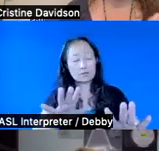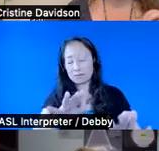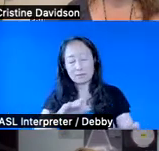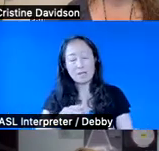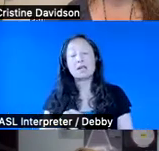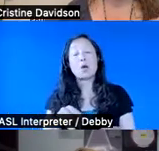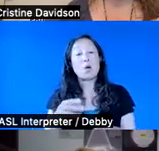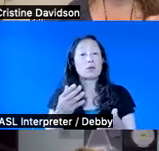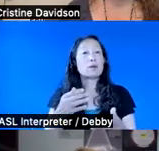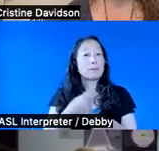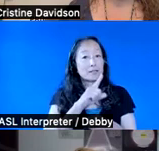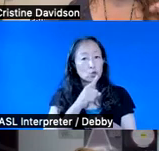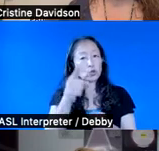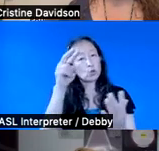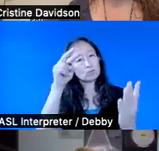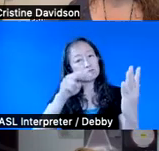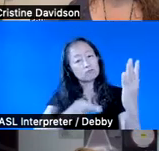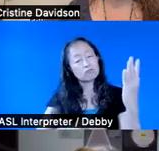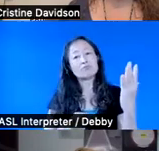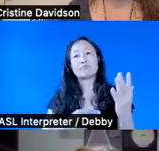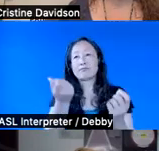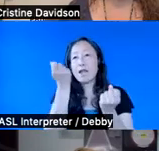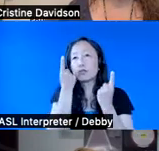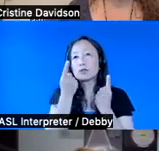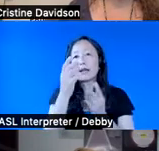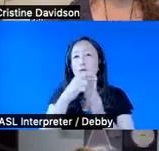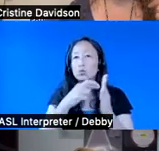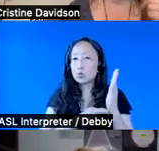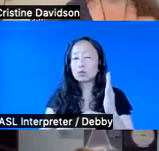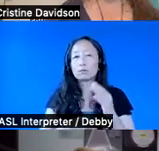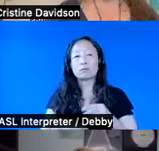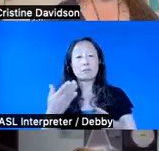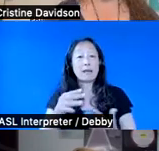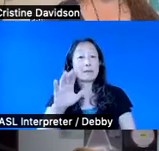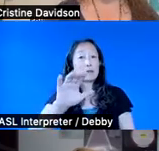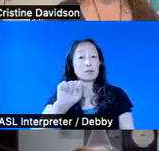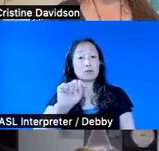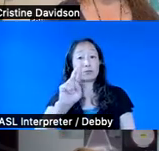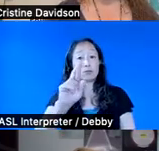well. So make sure that you get a hold of those and have a clear understanding of them, okay?